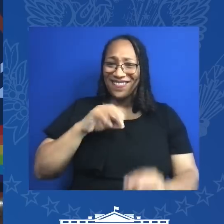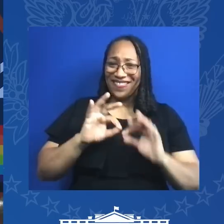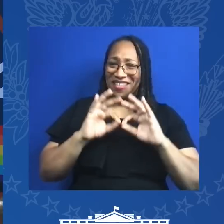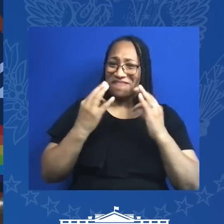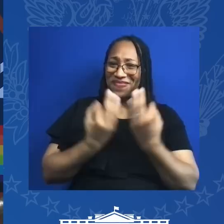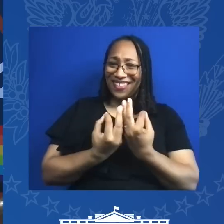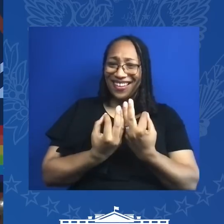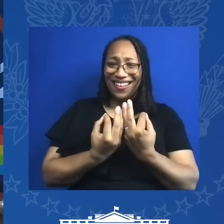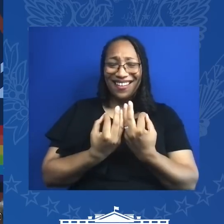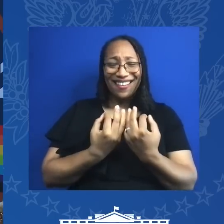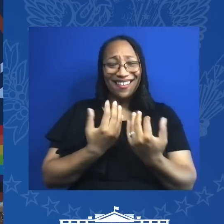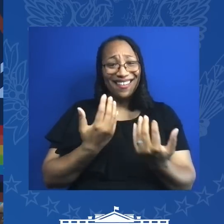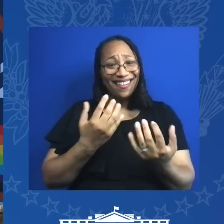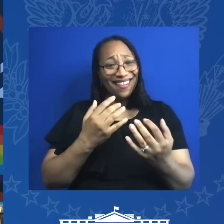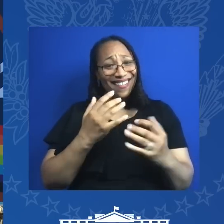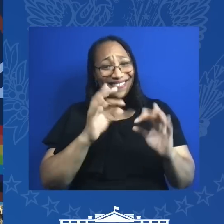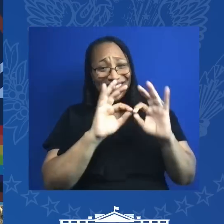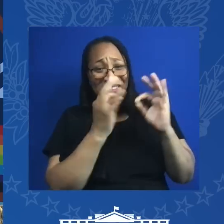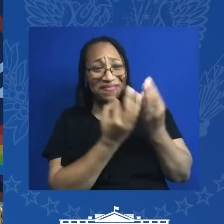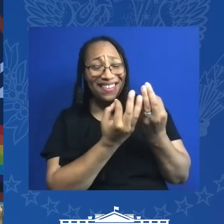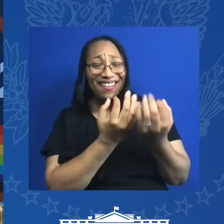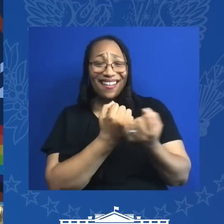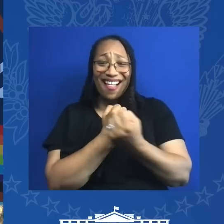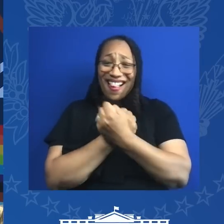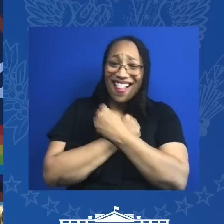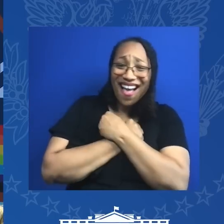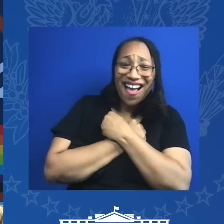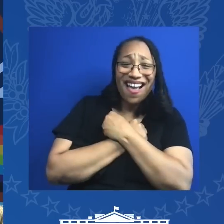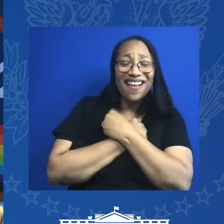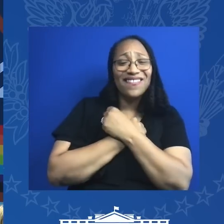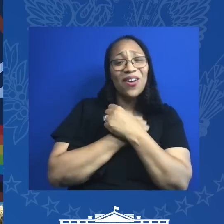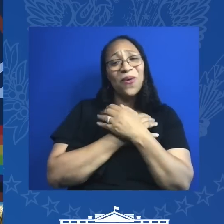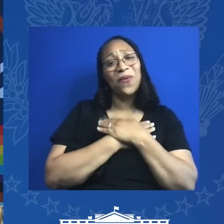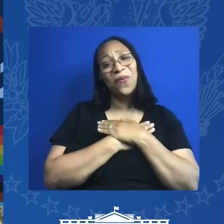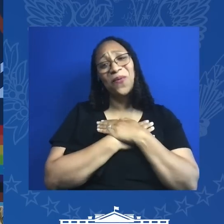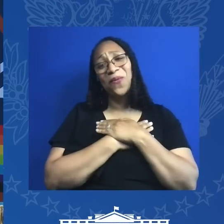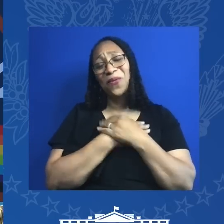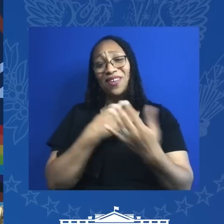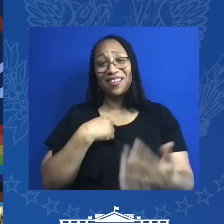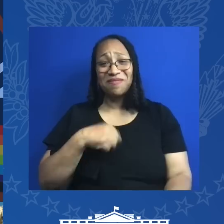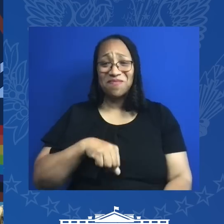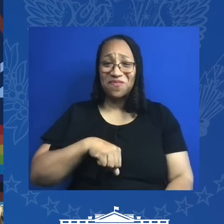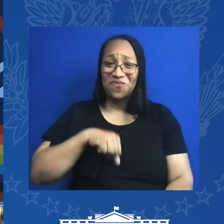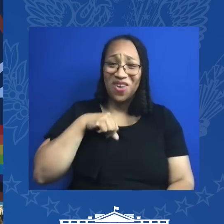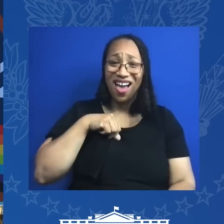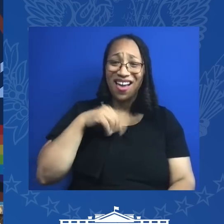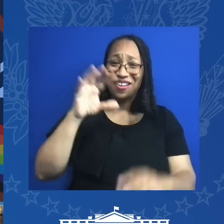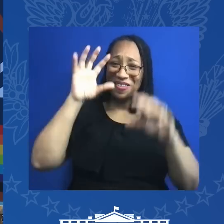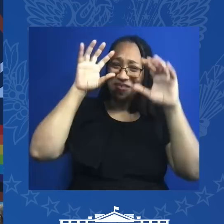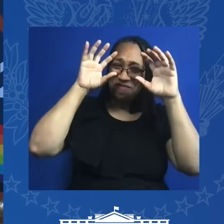And we're also proud that we have the president who gets it and who values us.